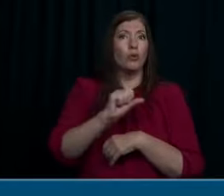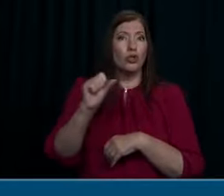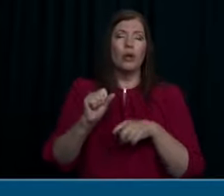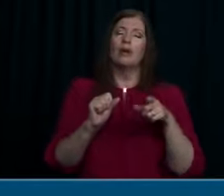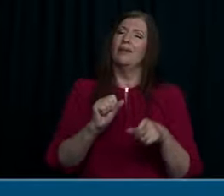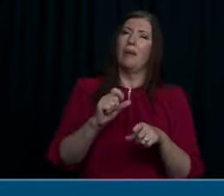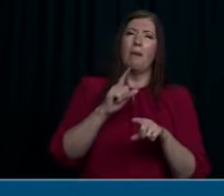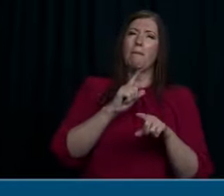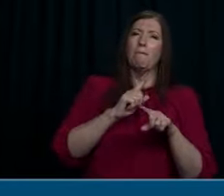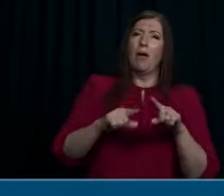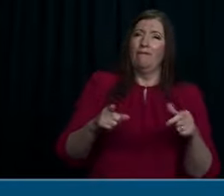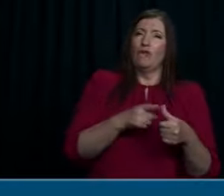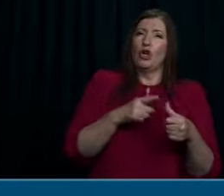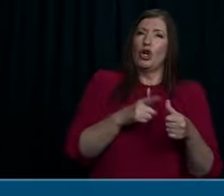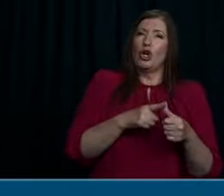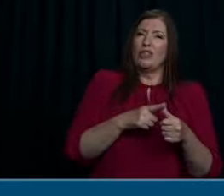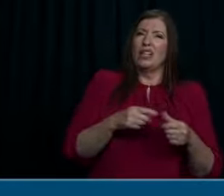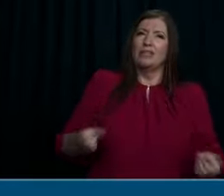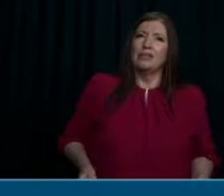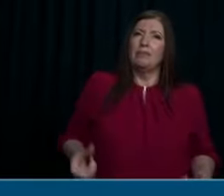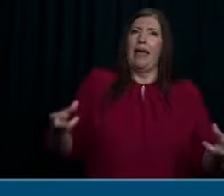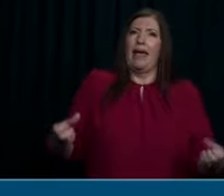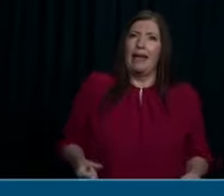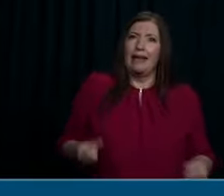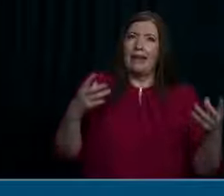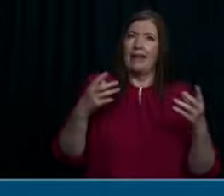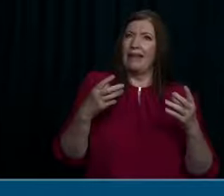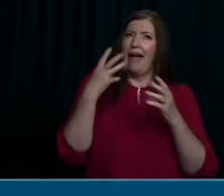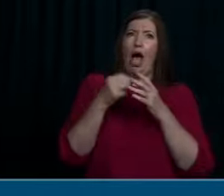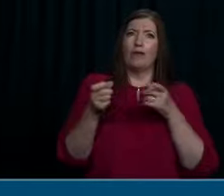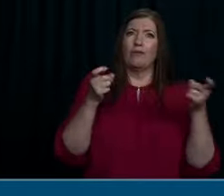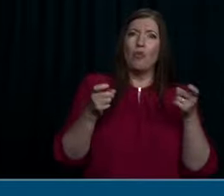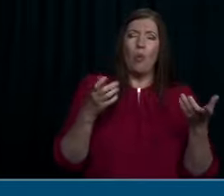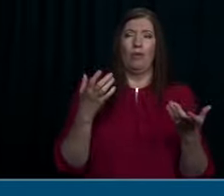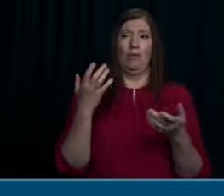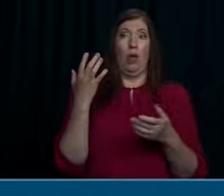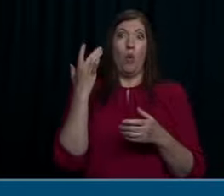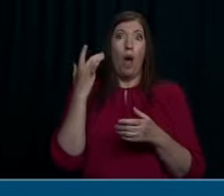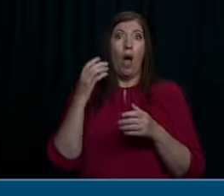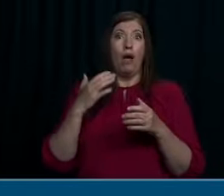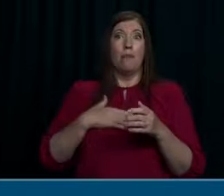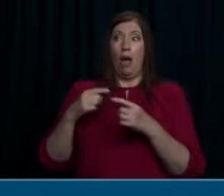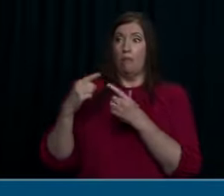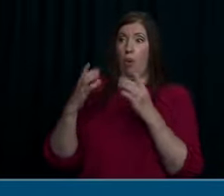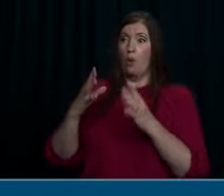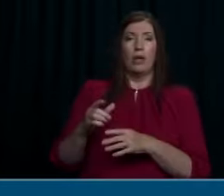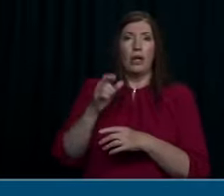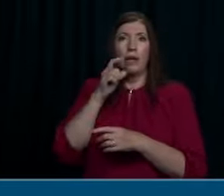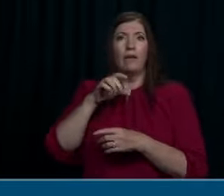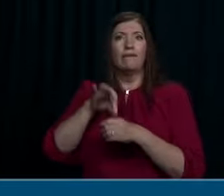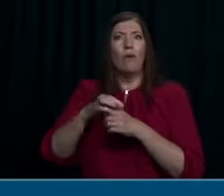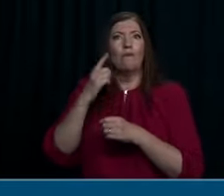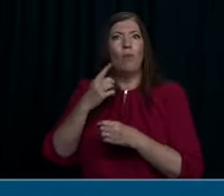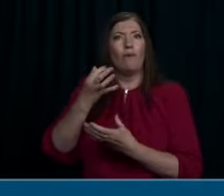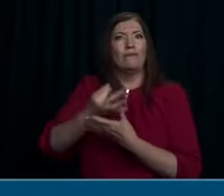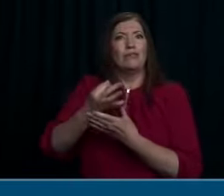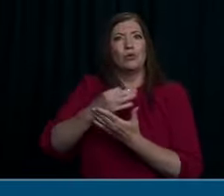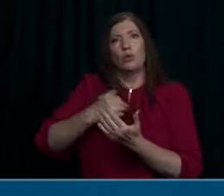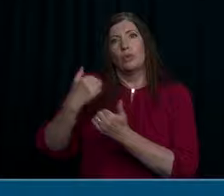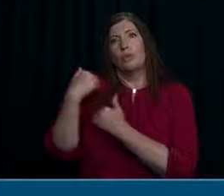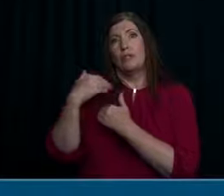out-of-control spending. That's got to be number one. Why my opponent did not vote for the Fiscal Responsibility Act, I'm not